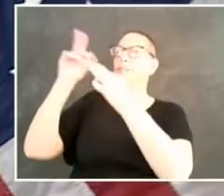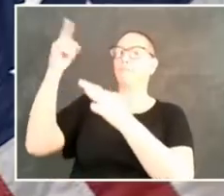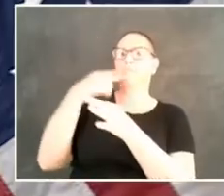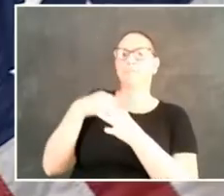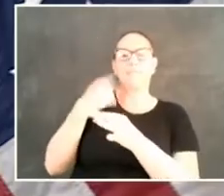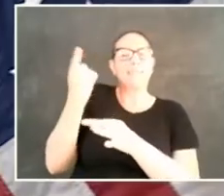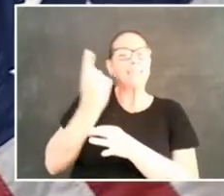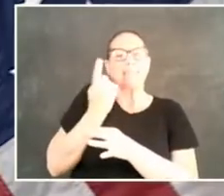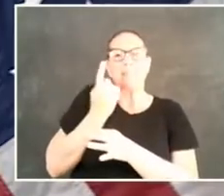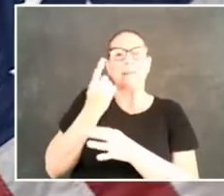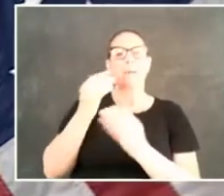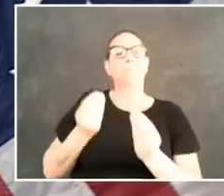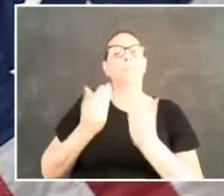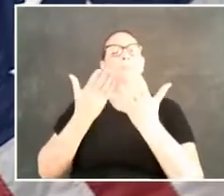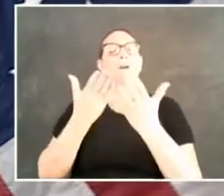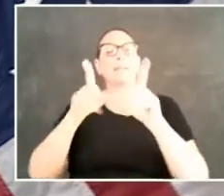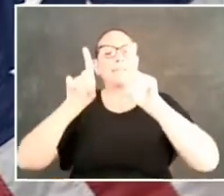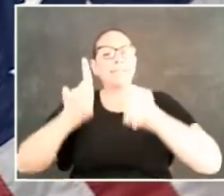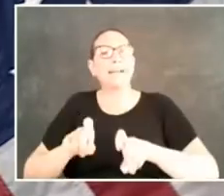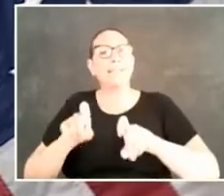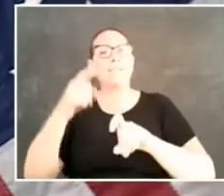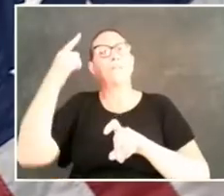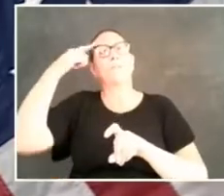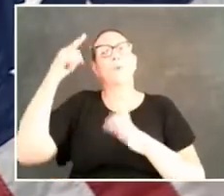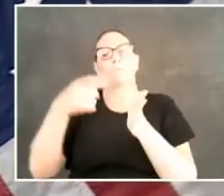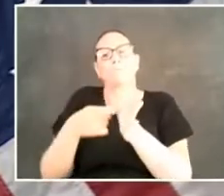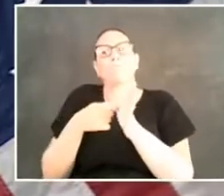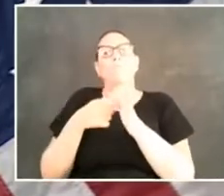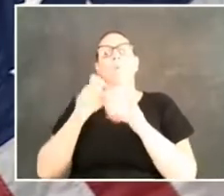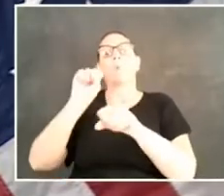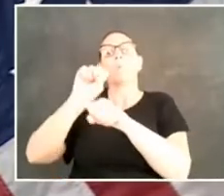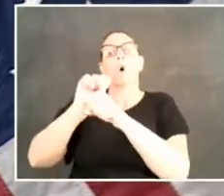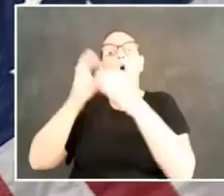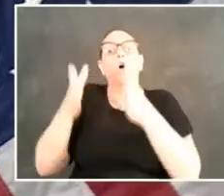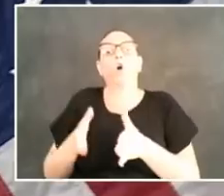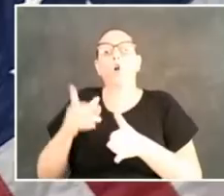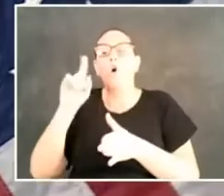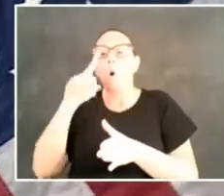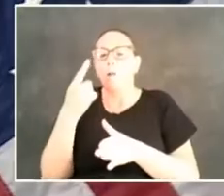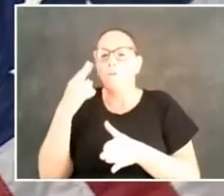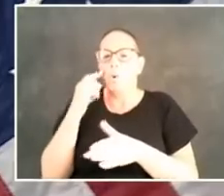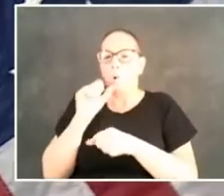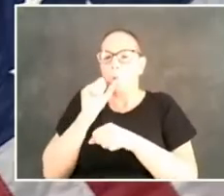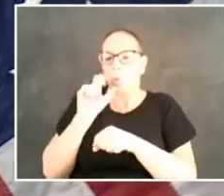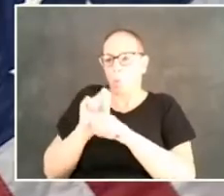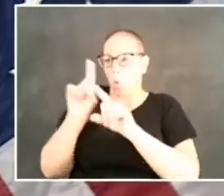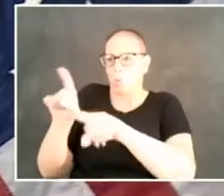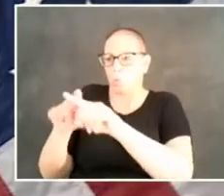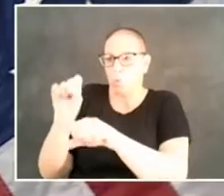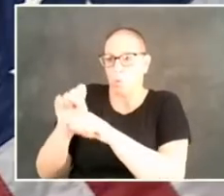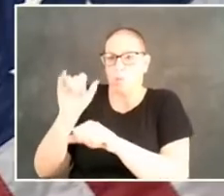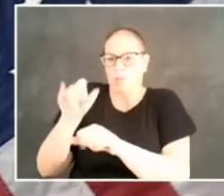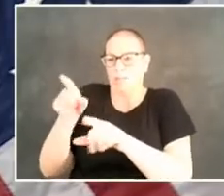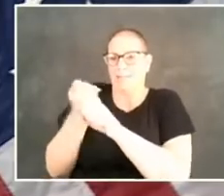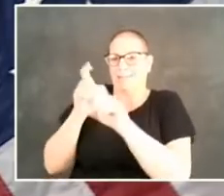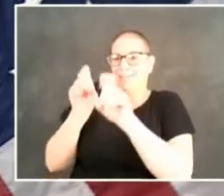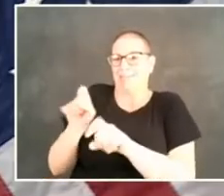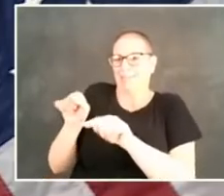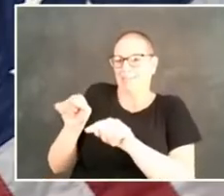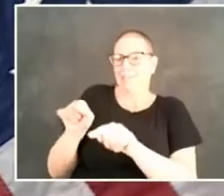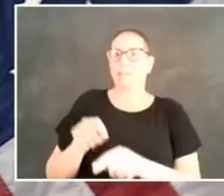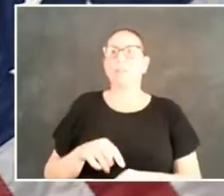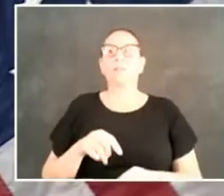That initiative, the antibody testing, that again is a kind of testing that we've said is imperfect.